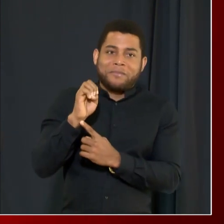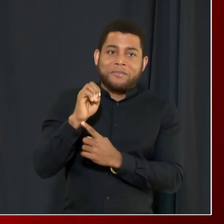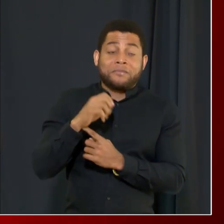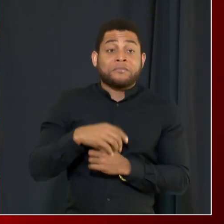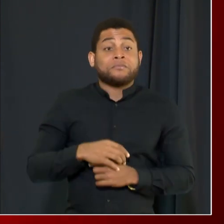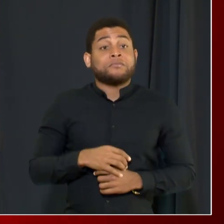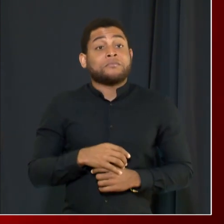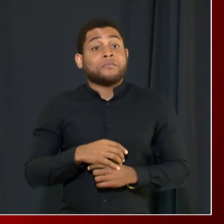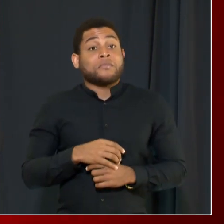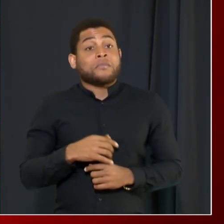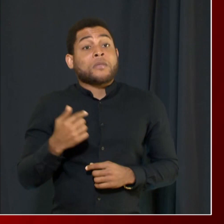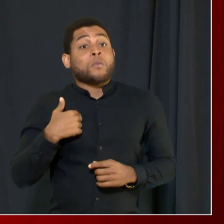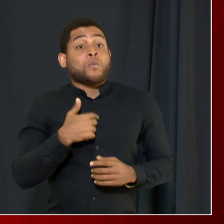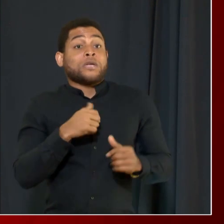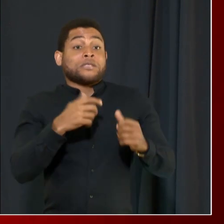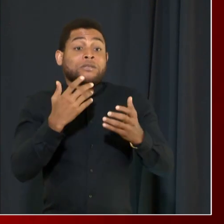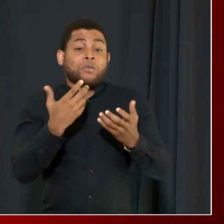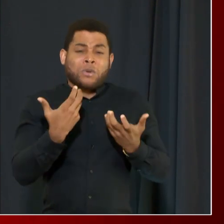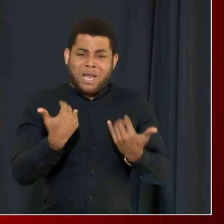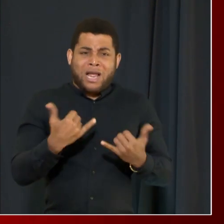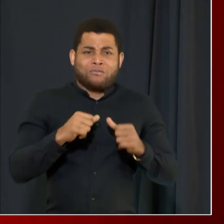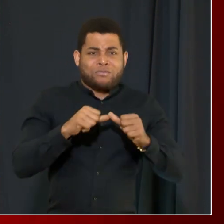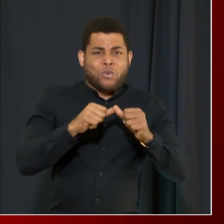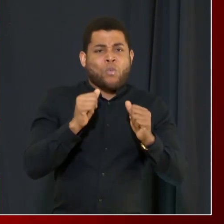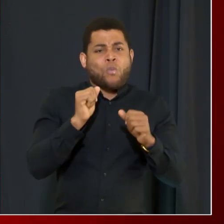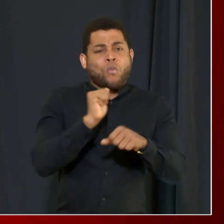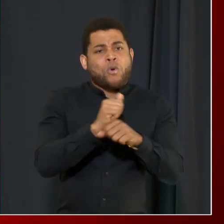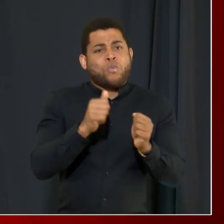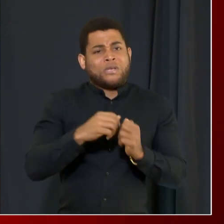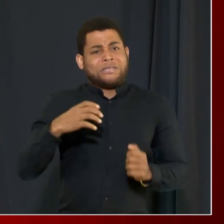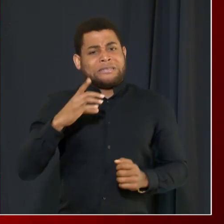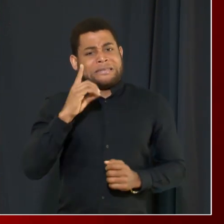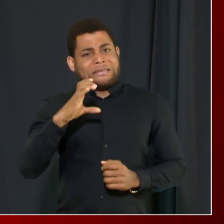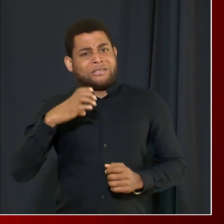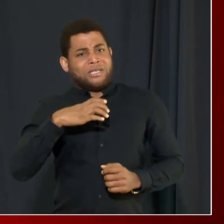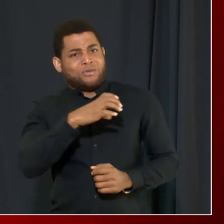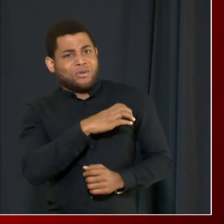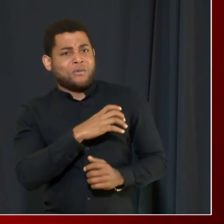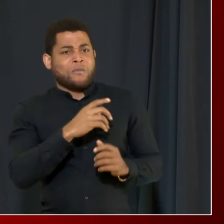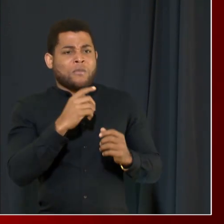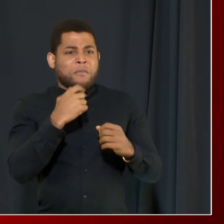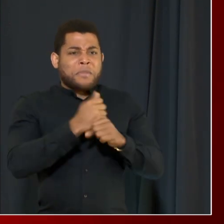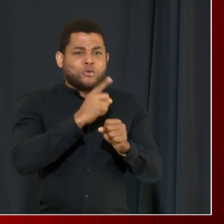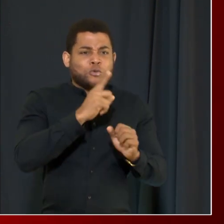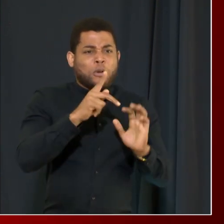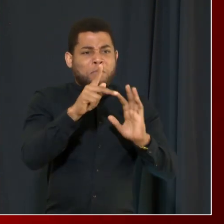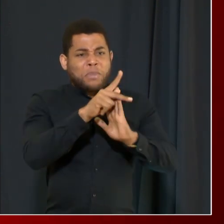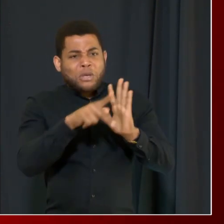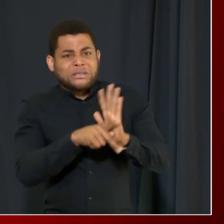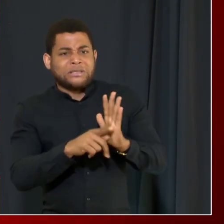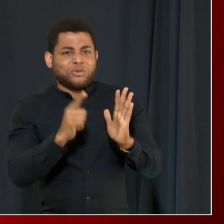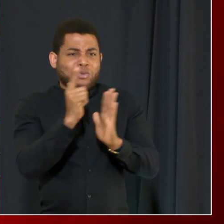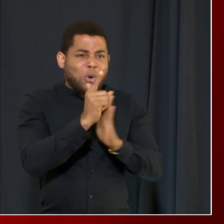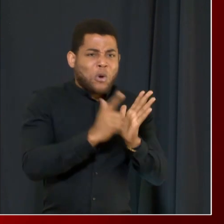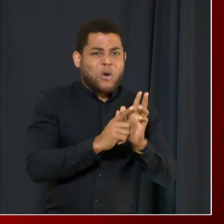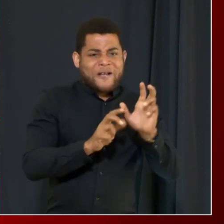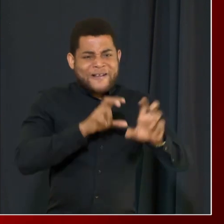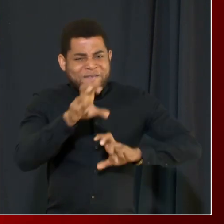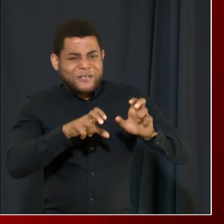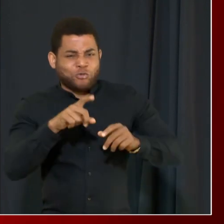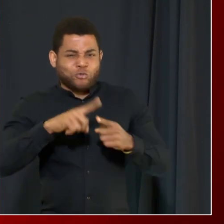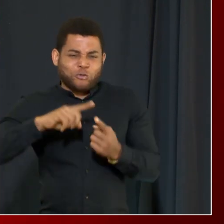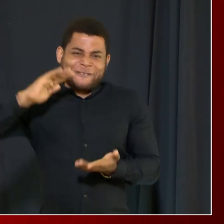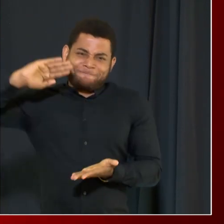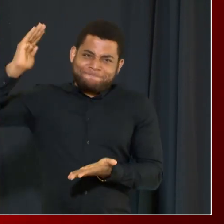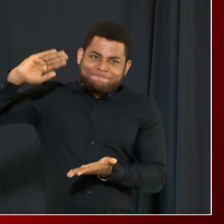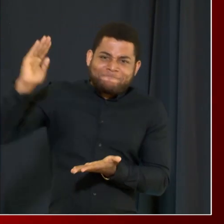with the council to make sure we have the right policies, tools, laws, and investments to drive down crime. In a few